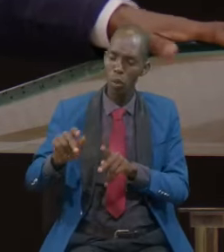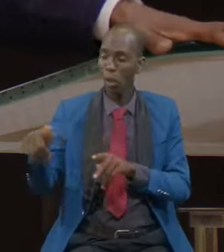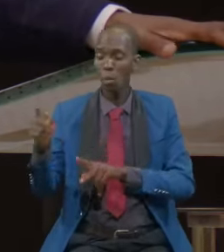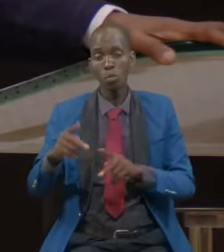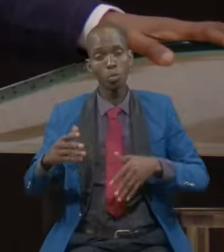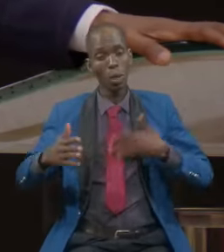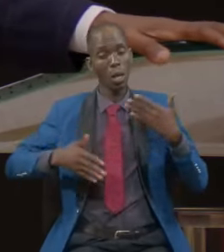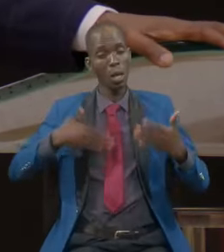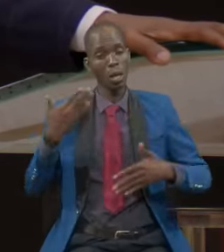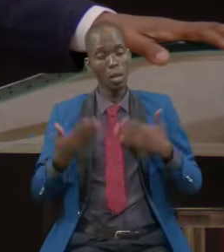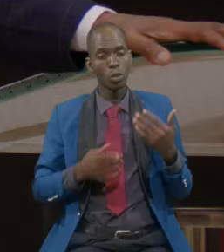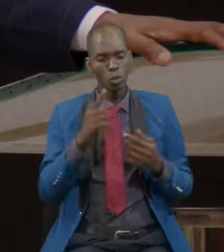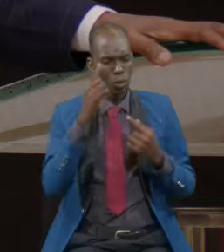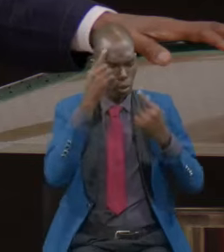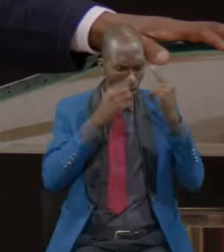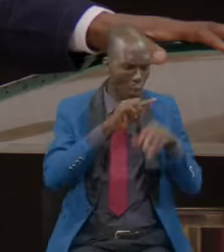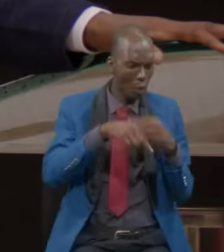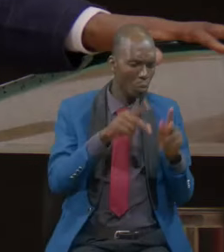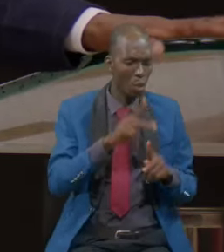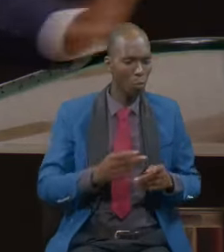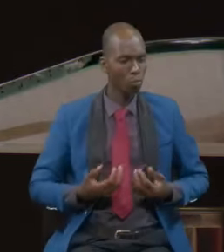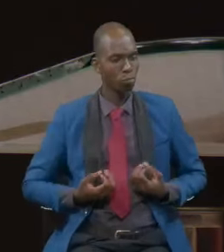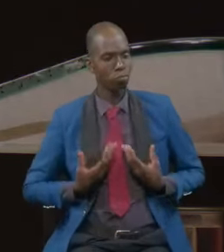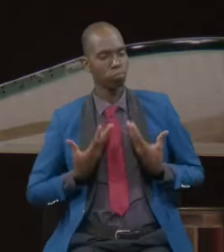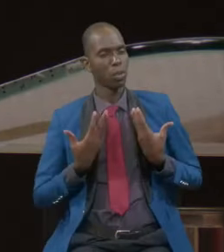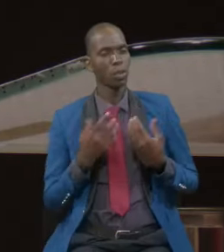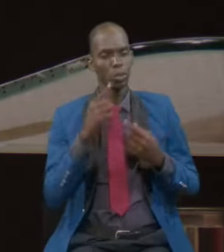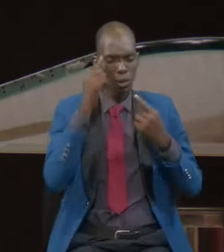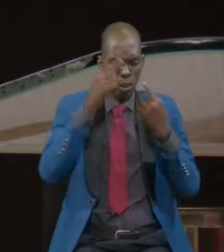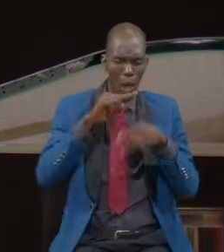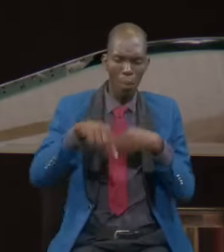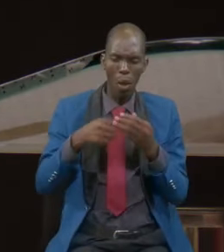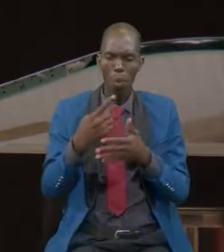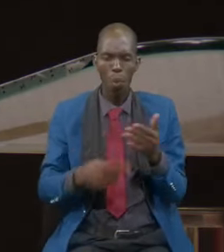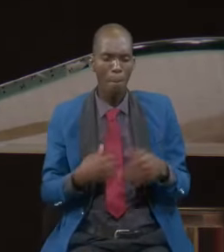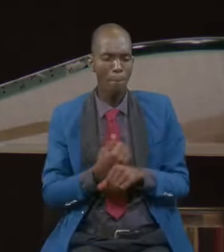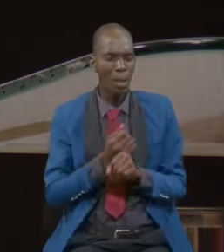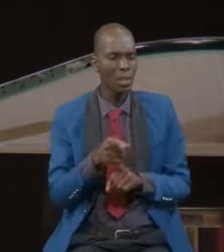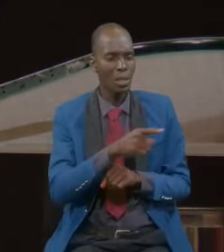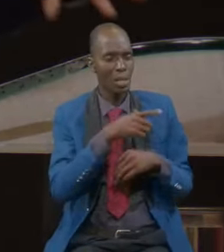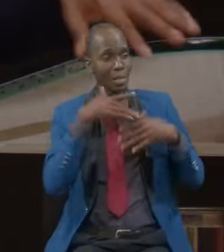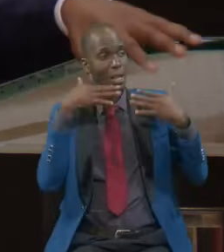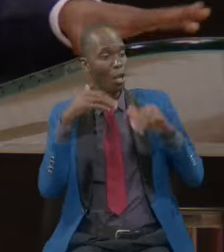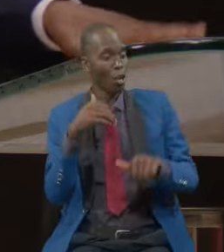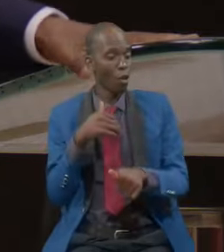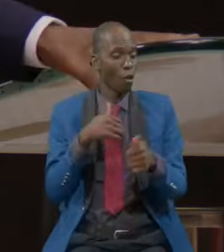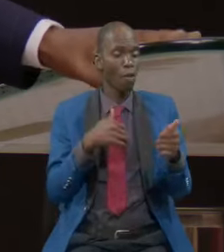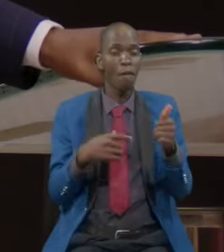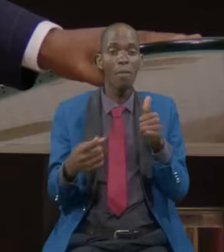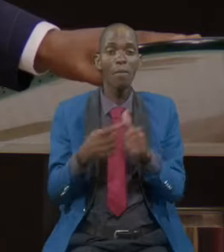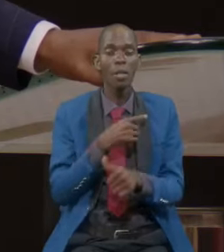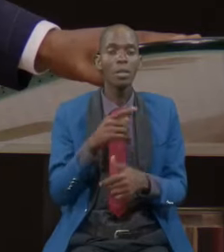their happiness, you think about their gladness, and you think about what cheers them up, others first, then you'll